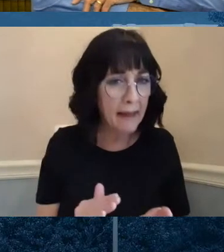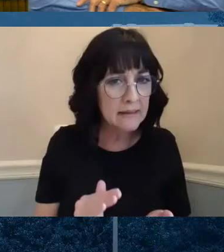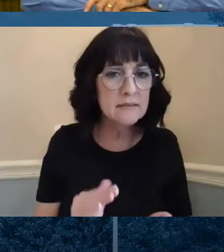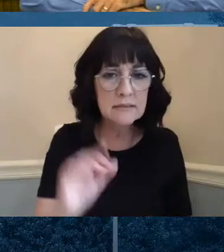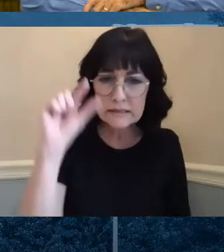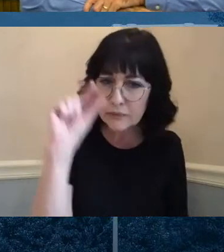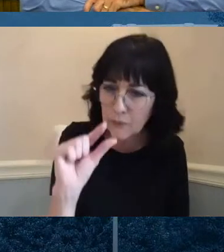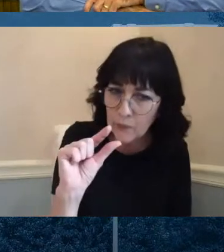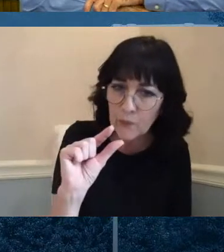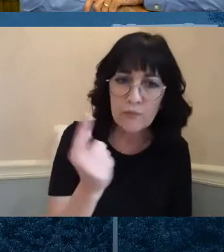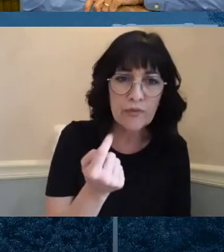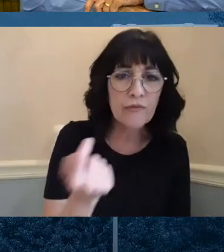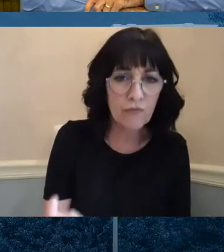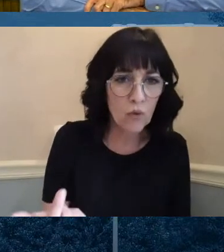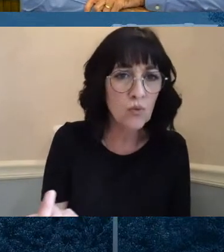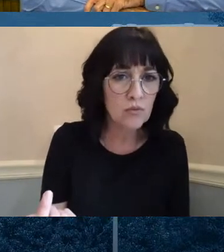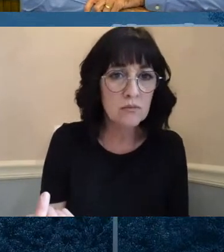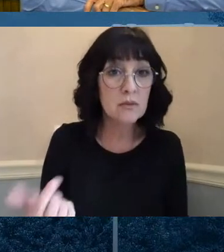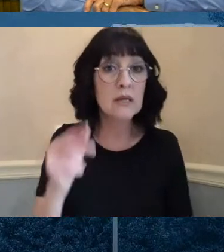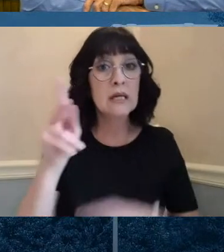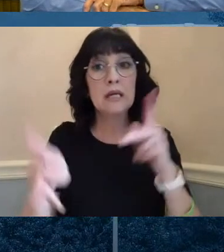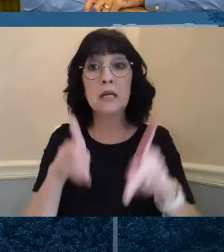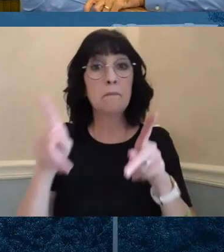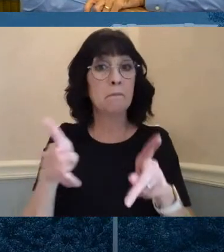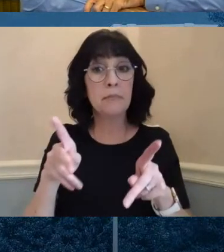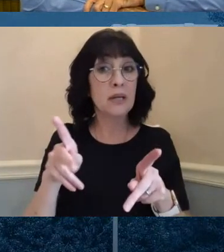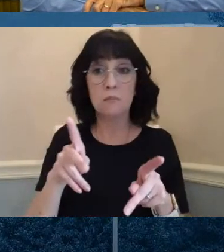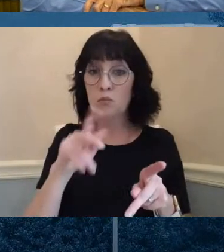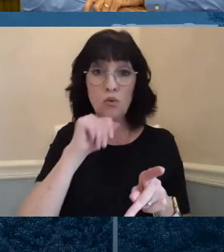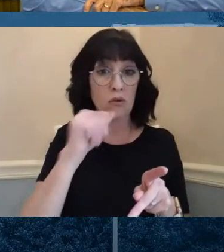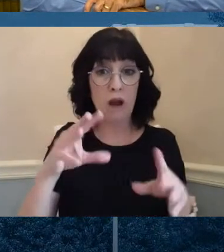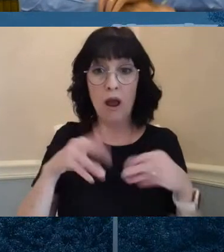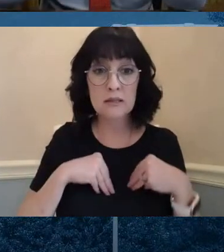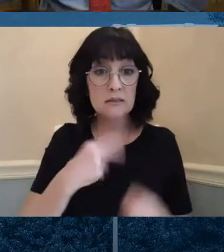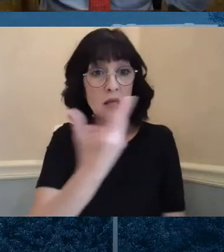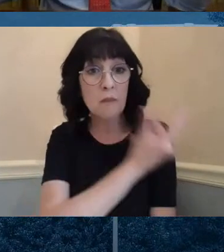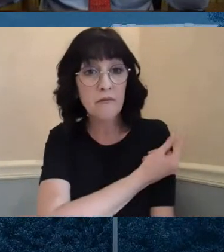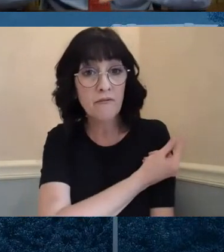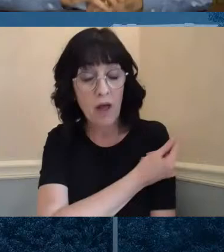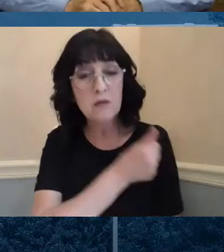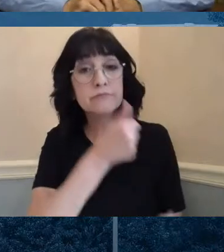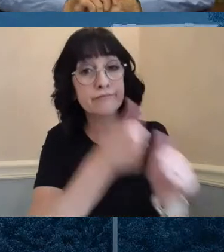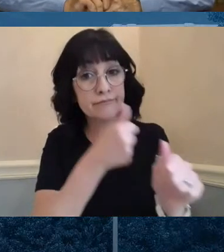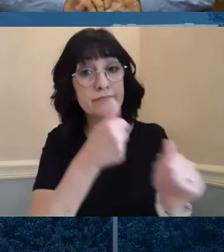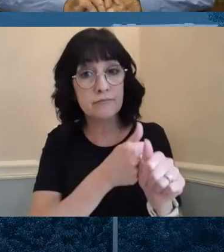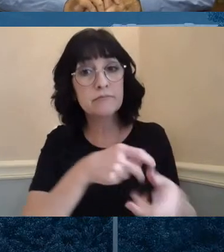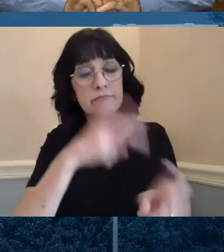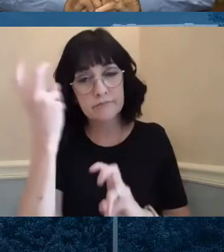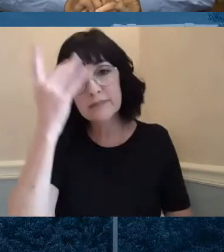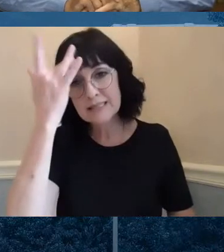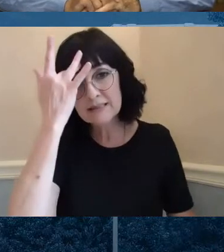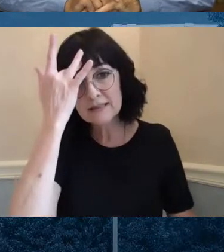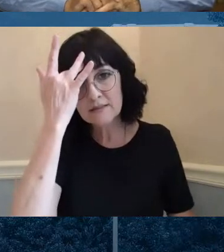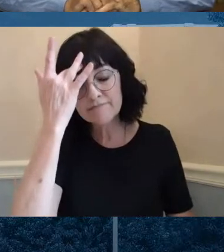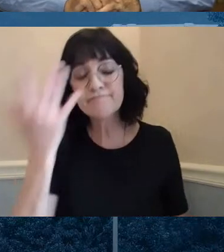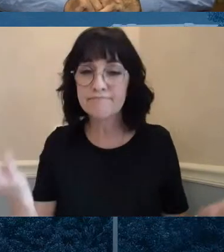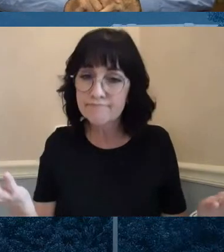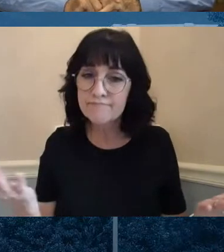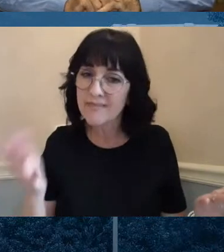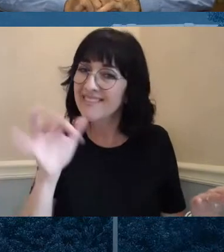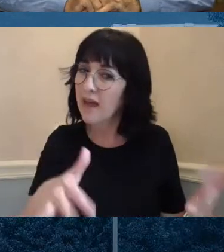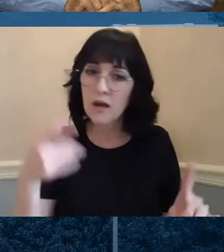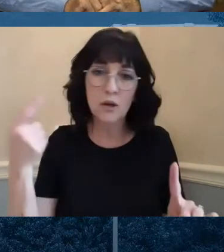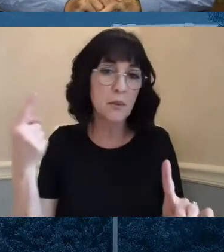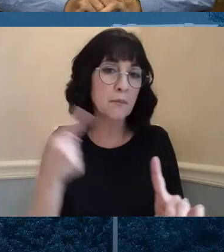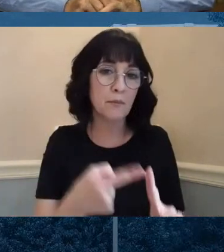an argument as we can present to everybody for getting vaccinated. Again, I want to thank those on